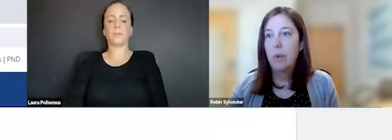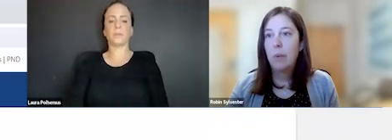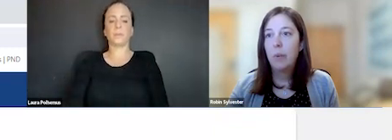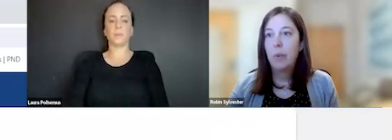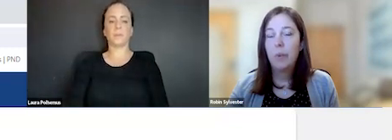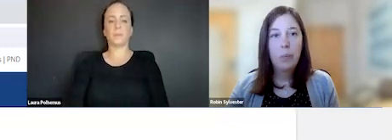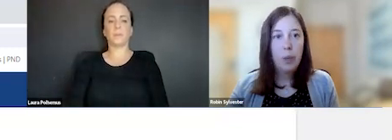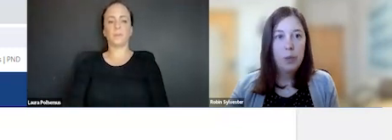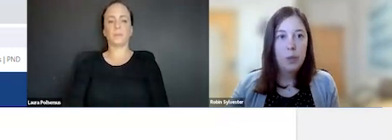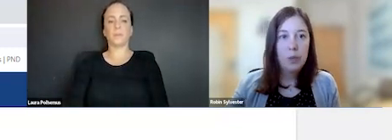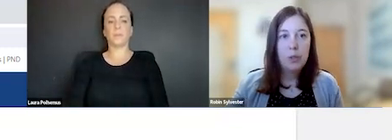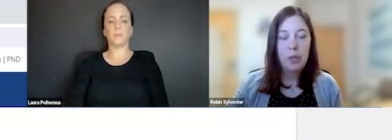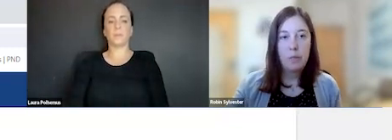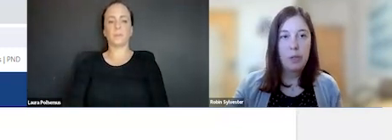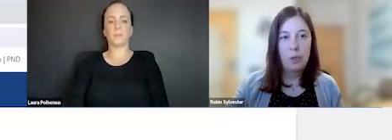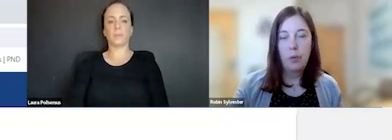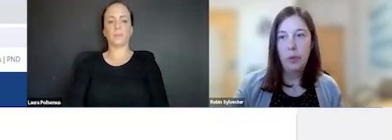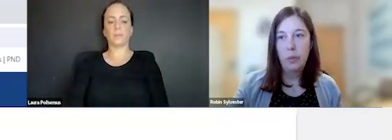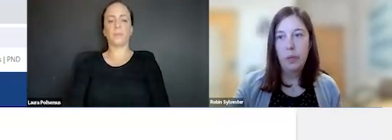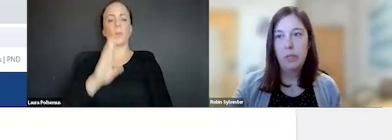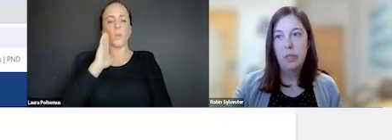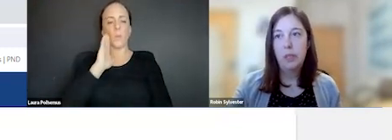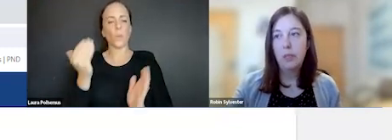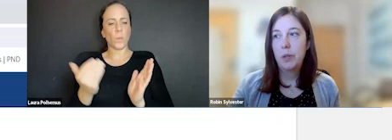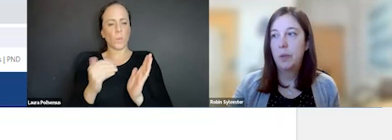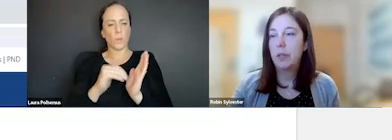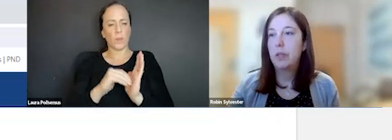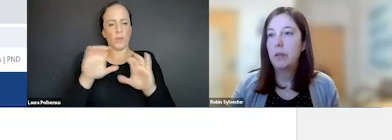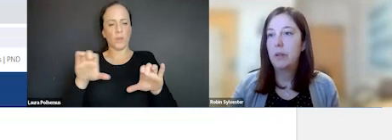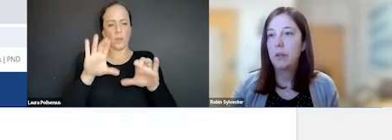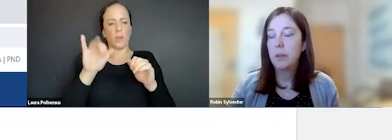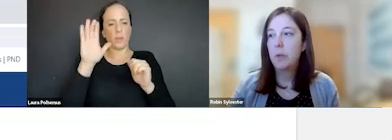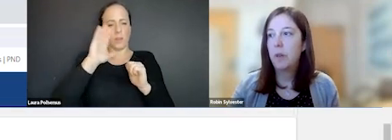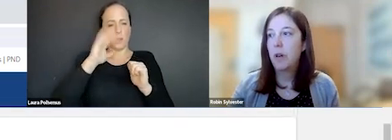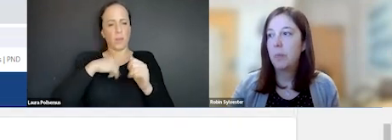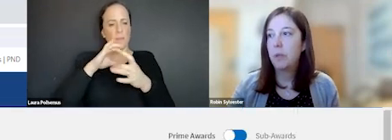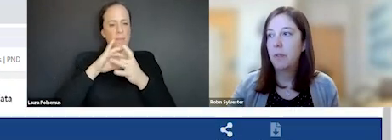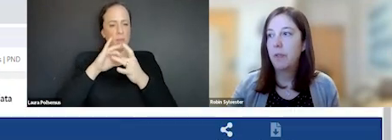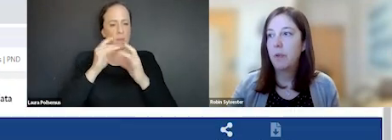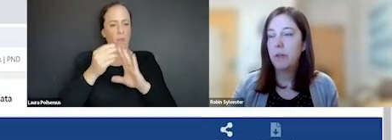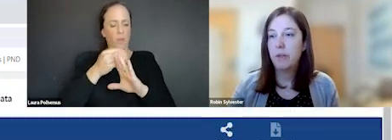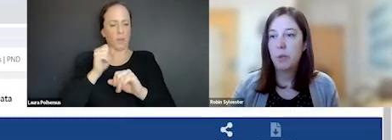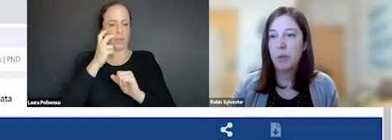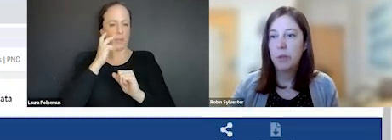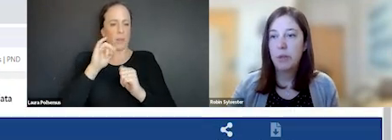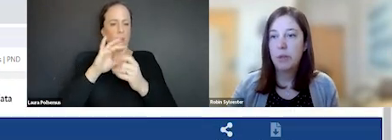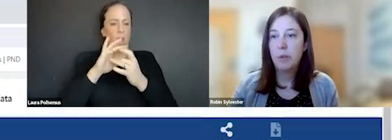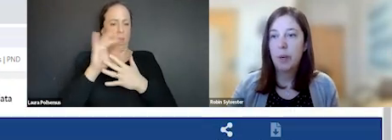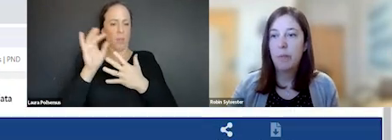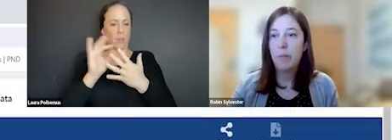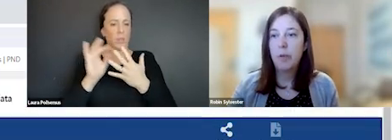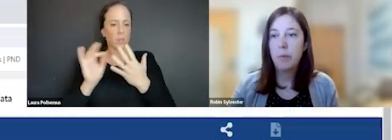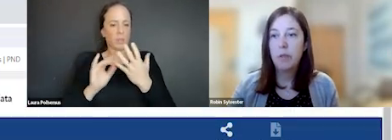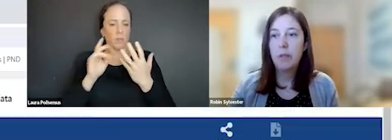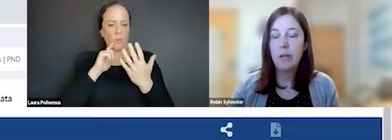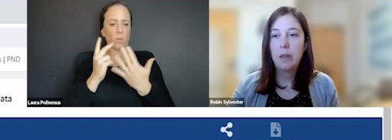And I will redo the search that I mentioned earlier in the presentation so you can see some of the options for viewing the search results. So